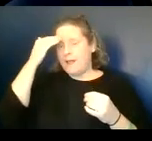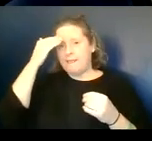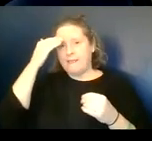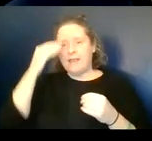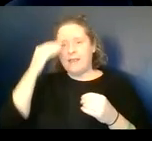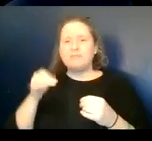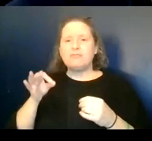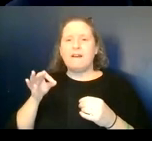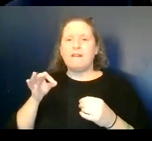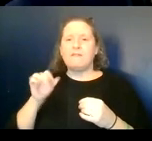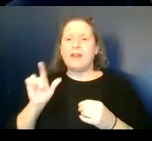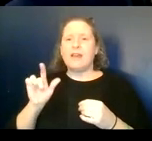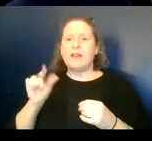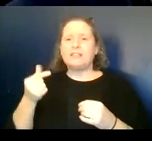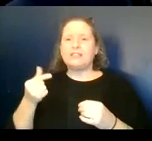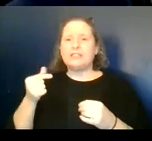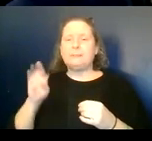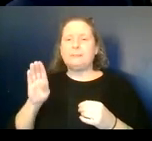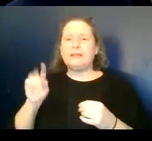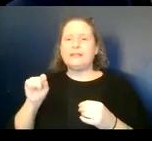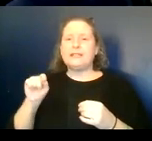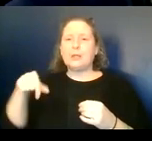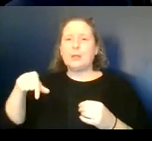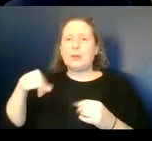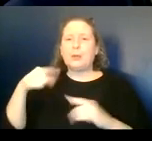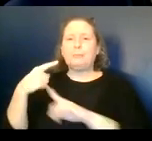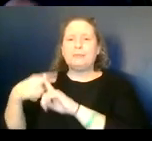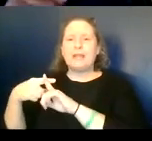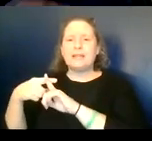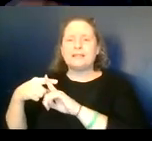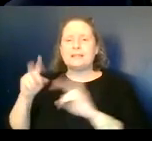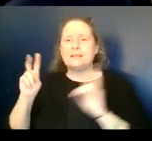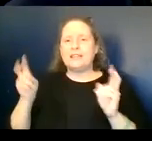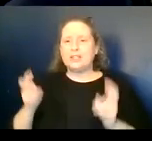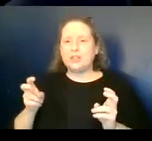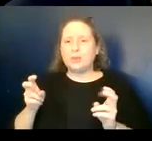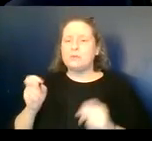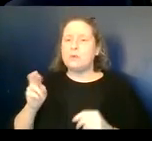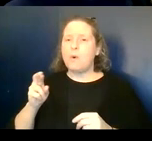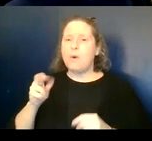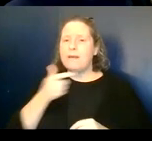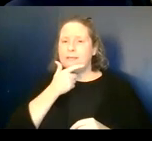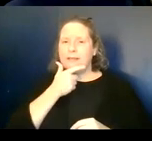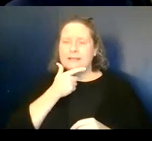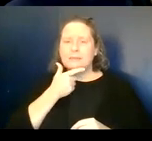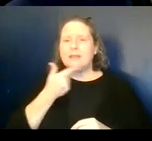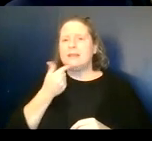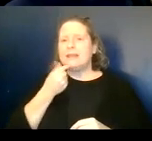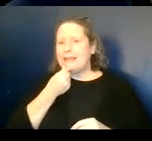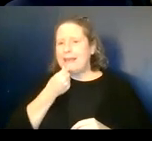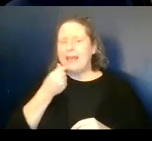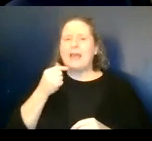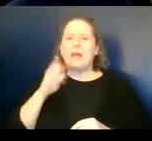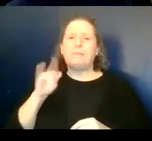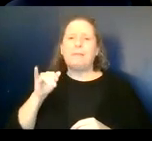of LGBTQ plus issues or lesbian, gay, bisexual,